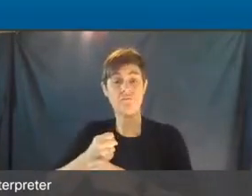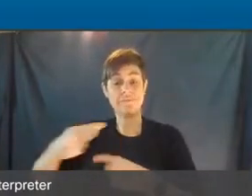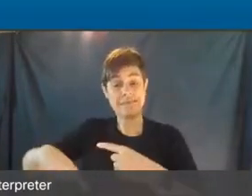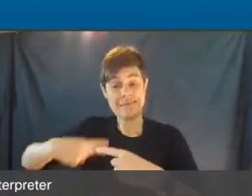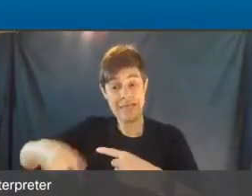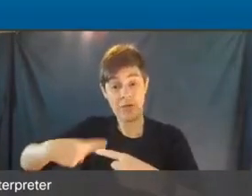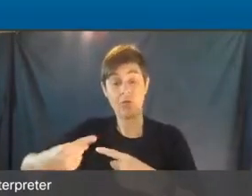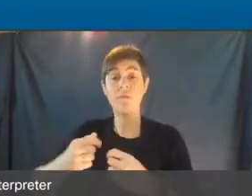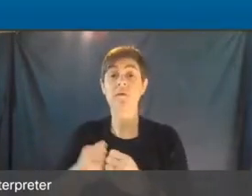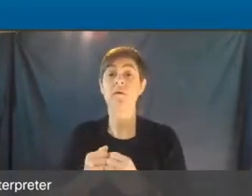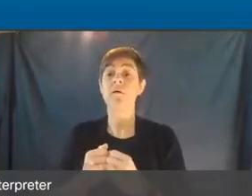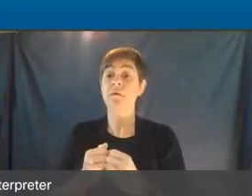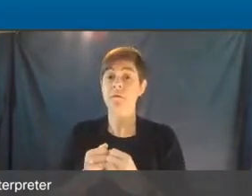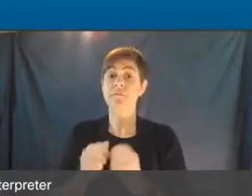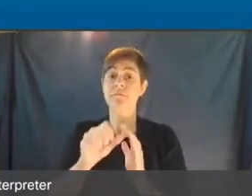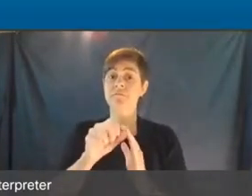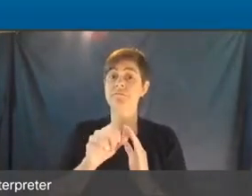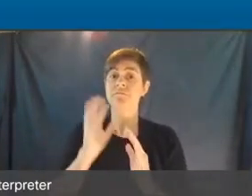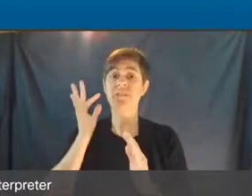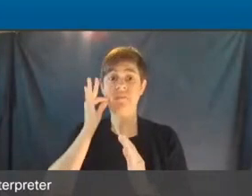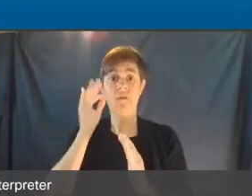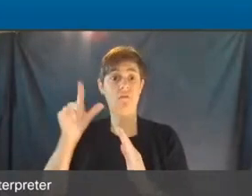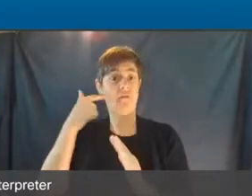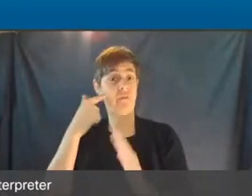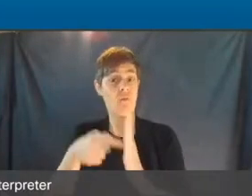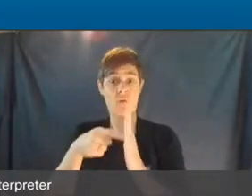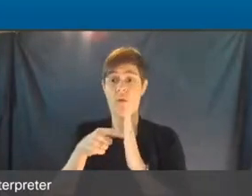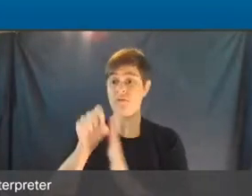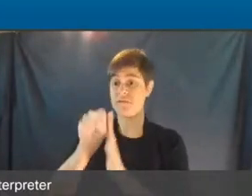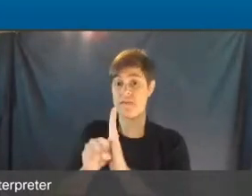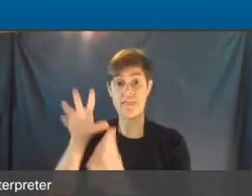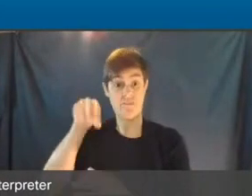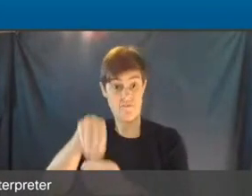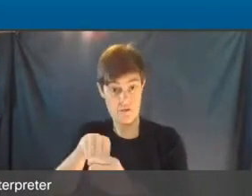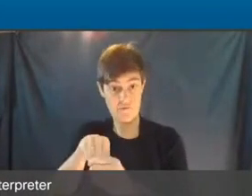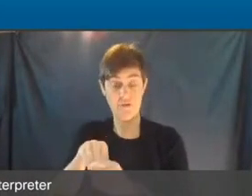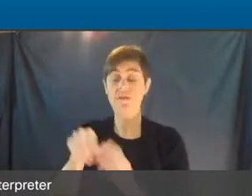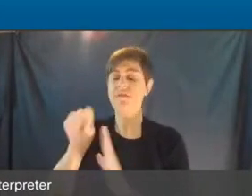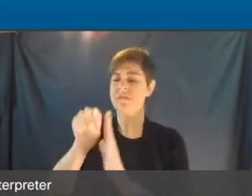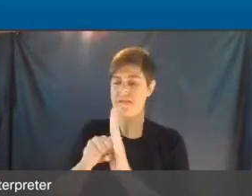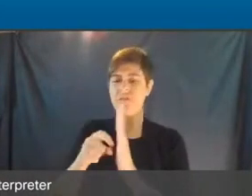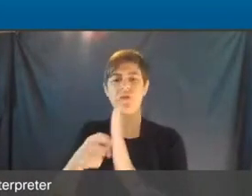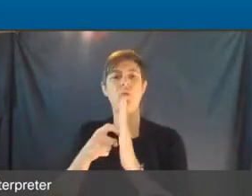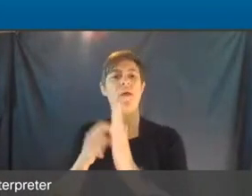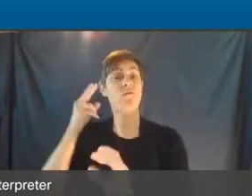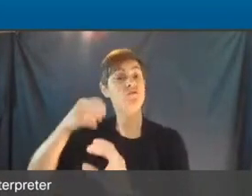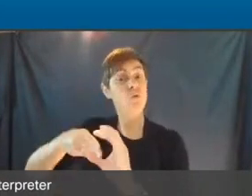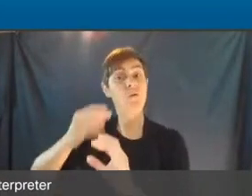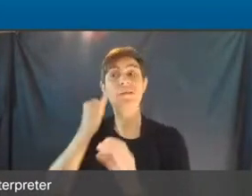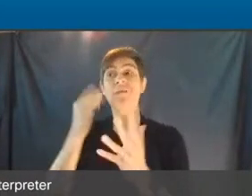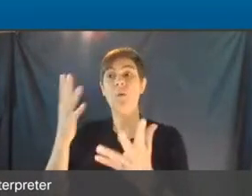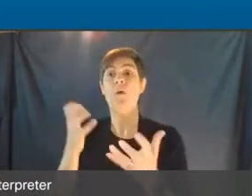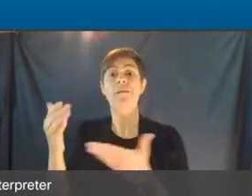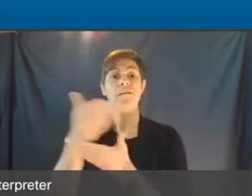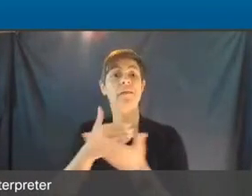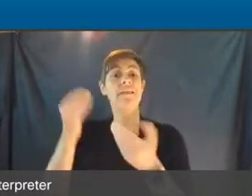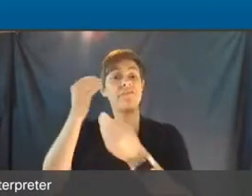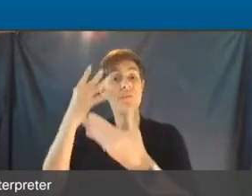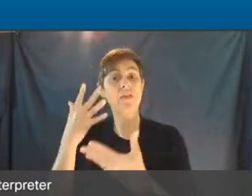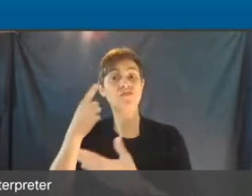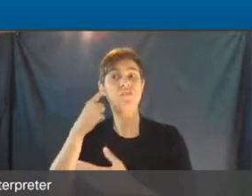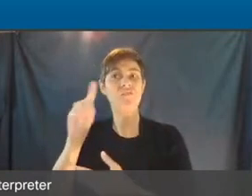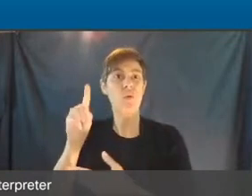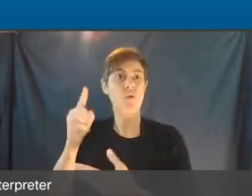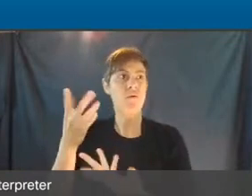opportunity to participate in the census preparations. States are required to participate in order to get data for certain units of